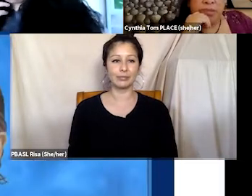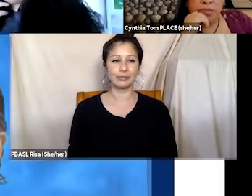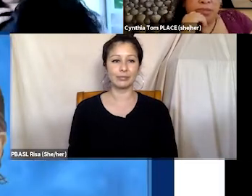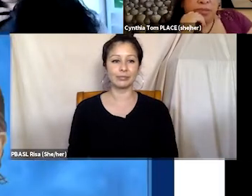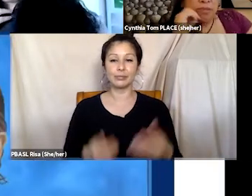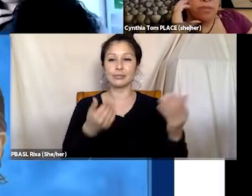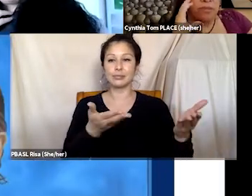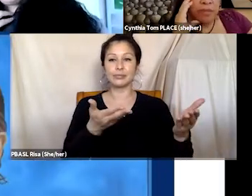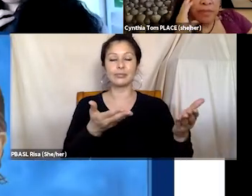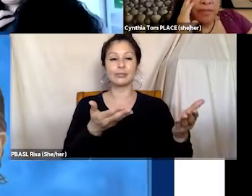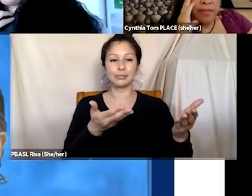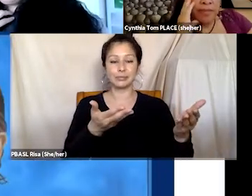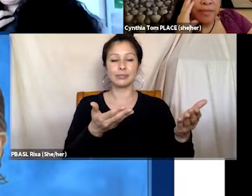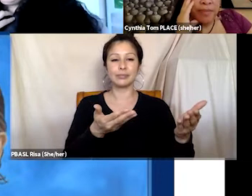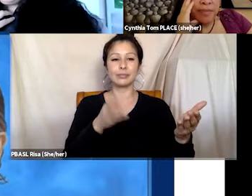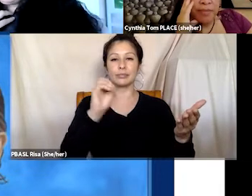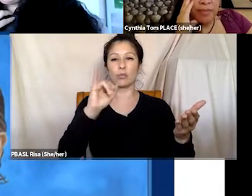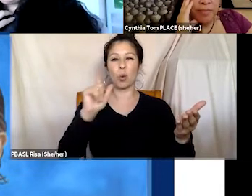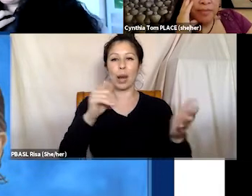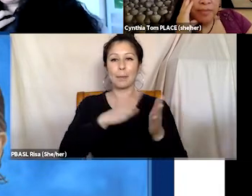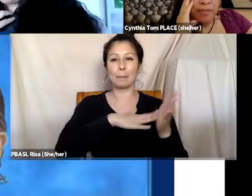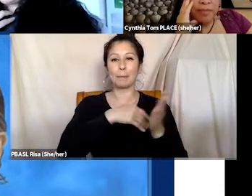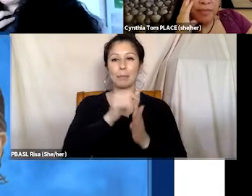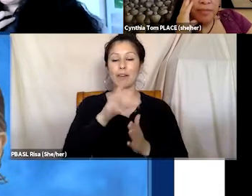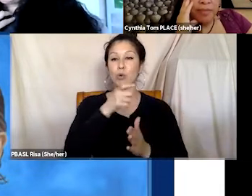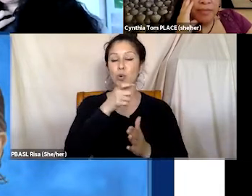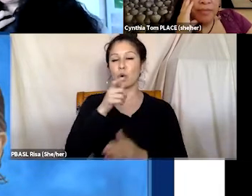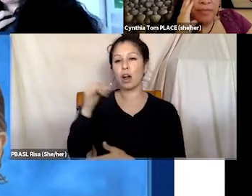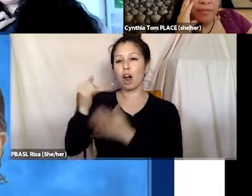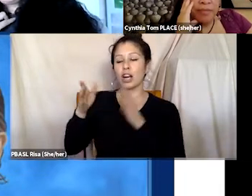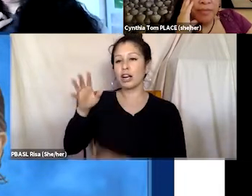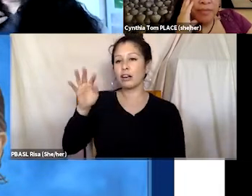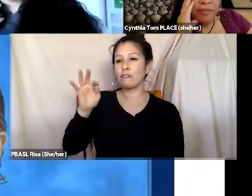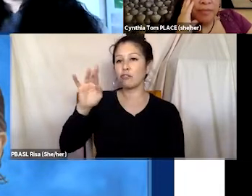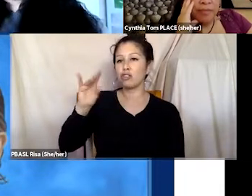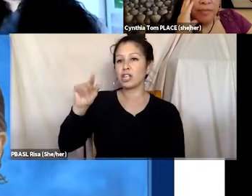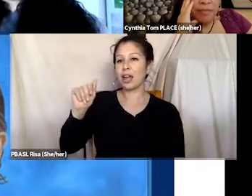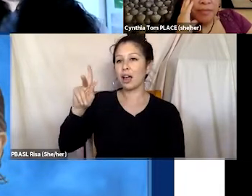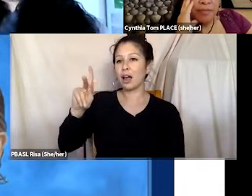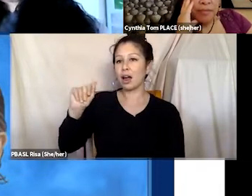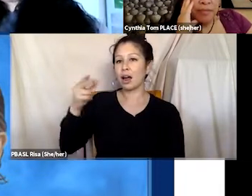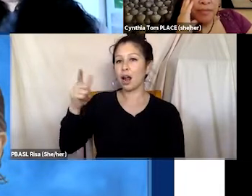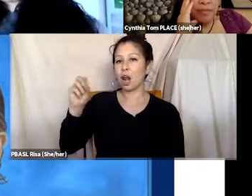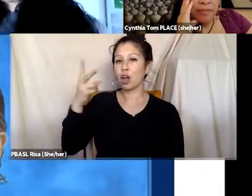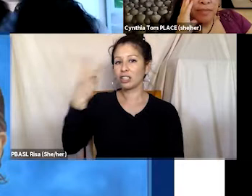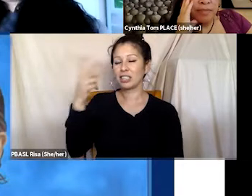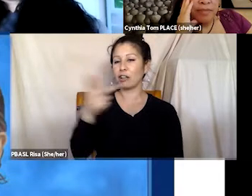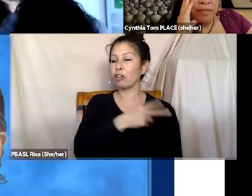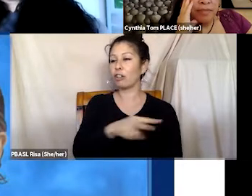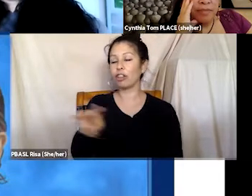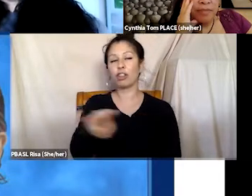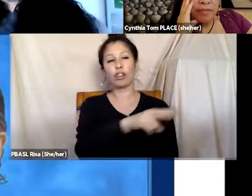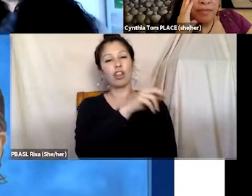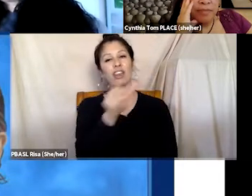So here is an oil painting of the artist Frida Kahlo. She's looking off to the left with a pensive look on her